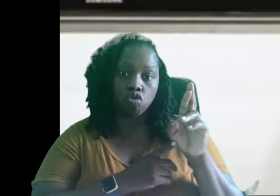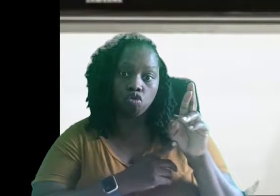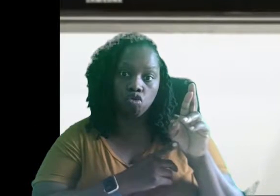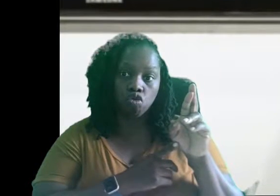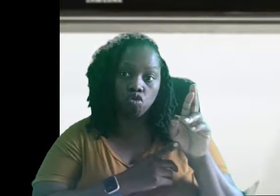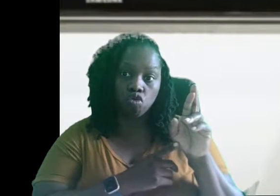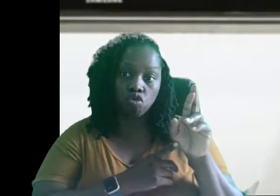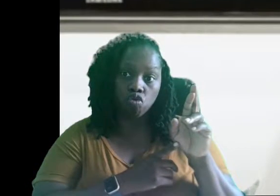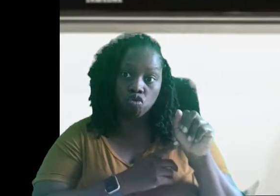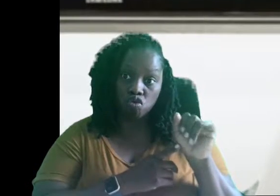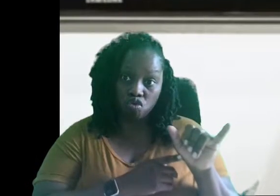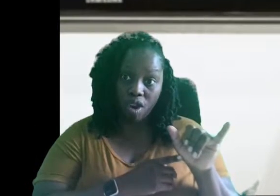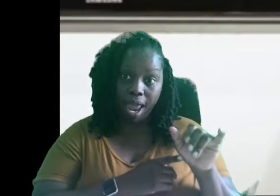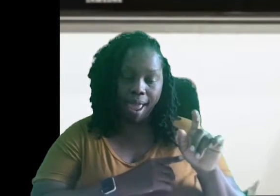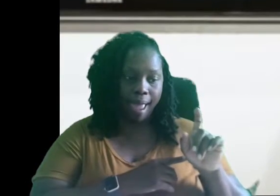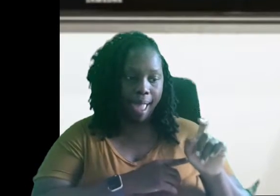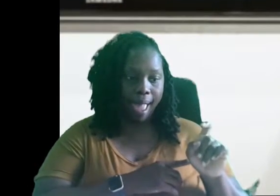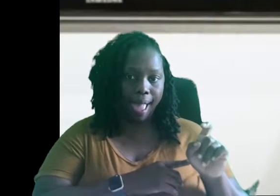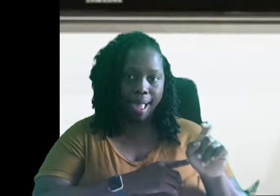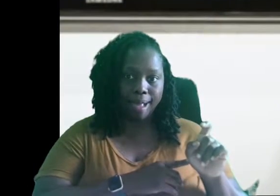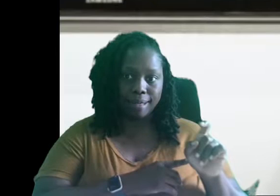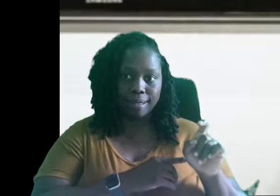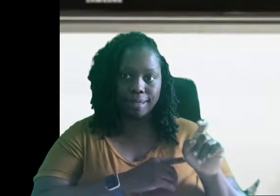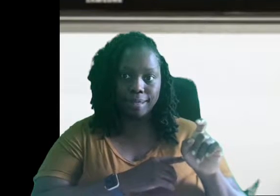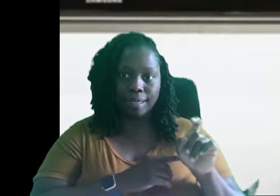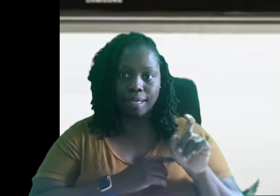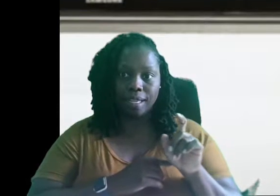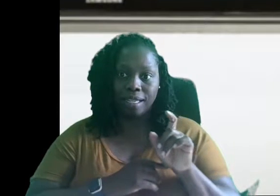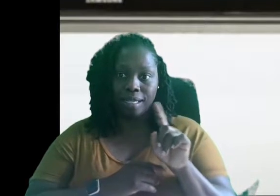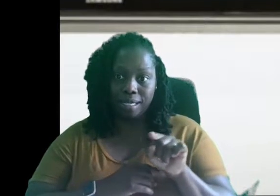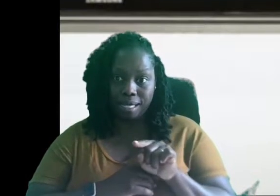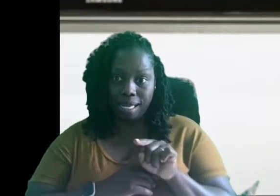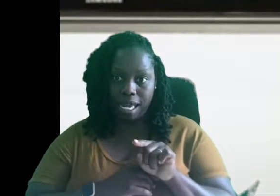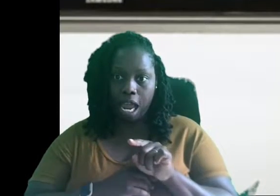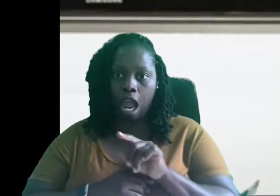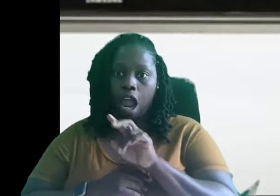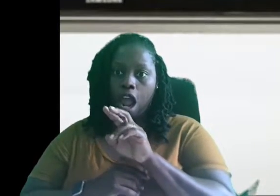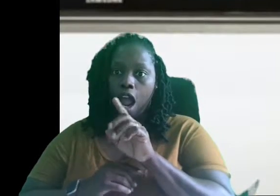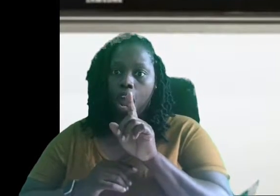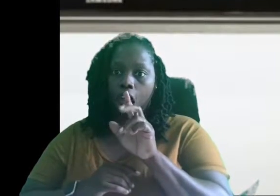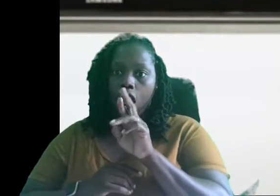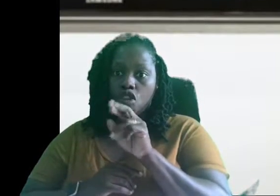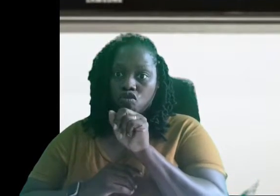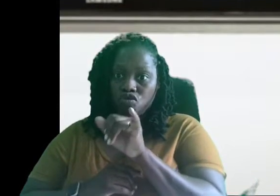Ray XZ and ray